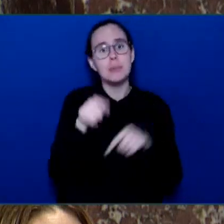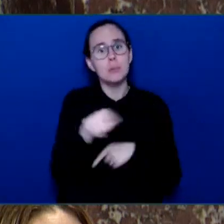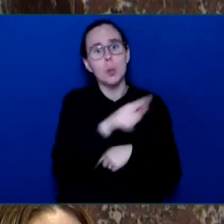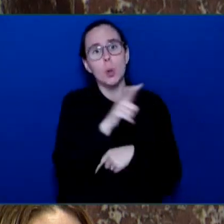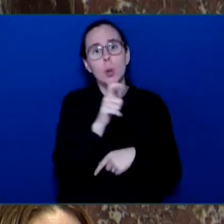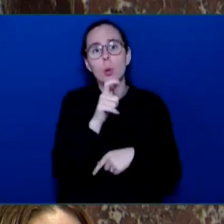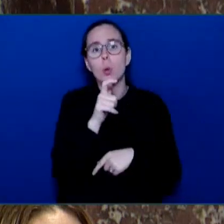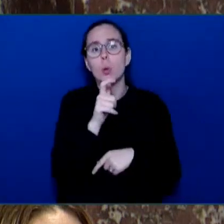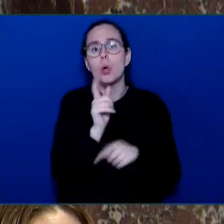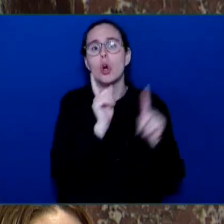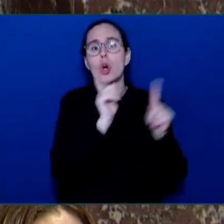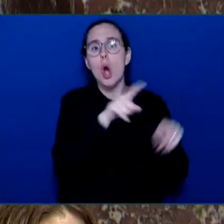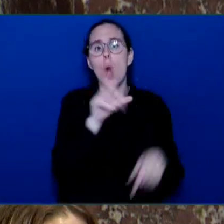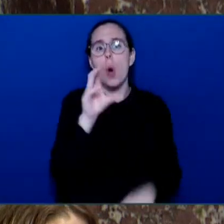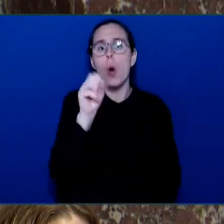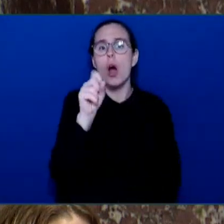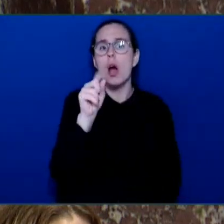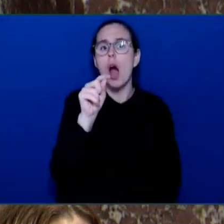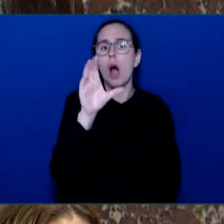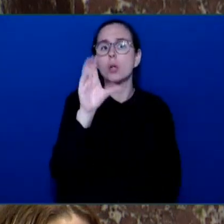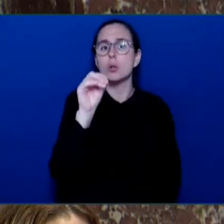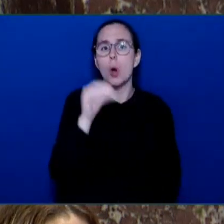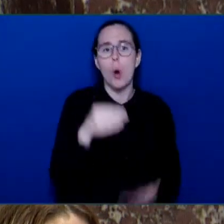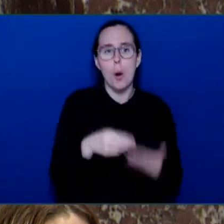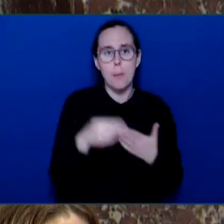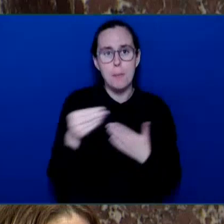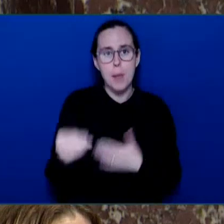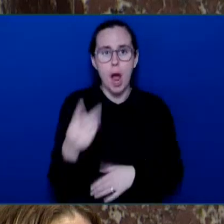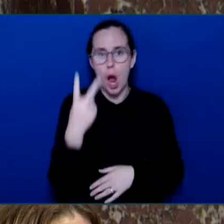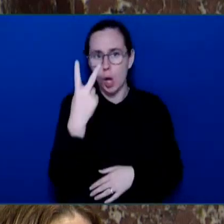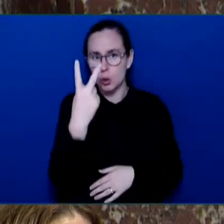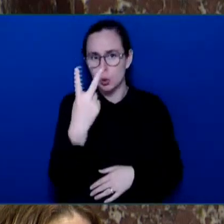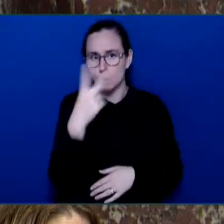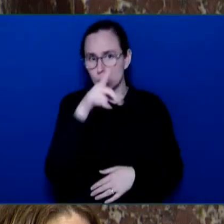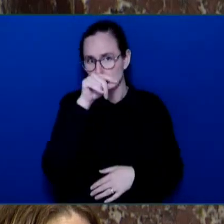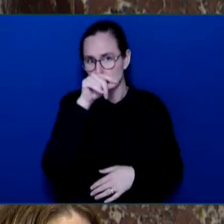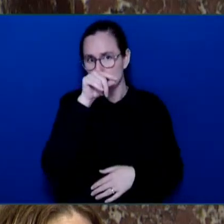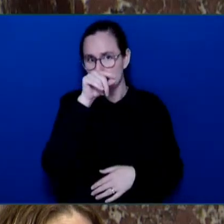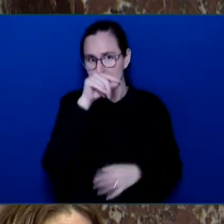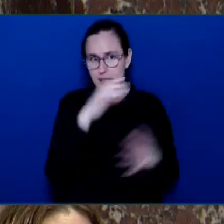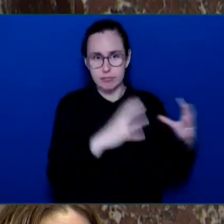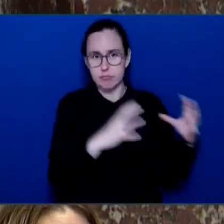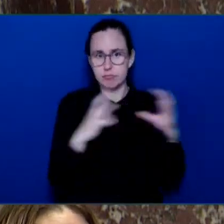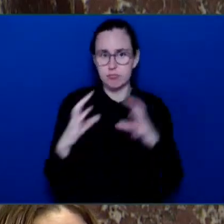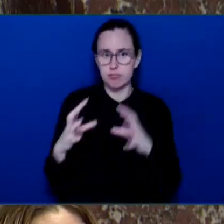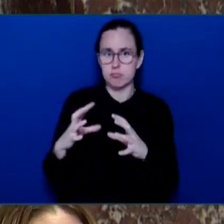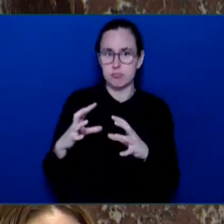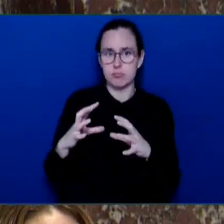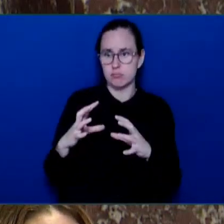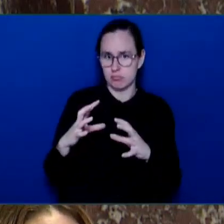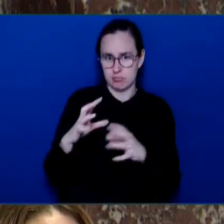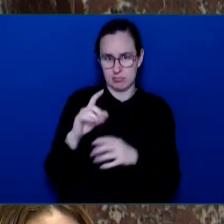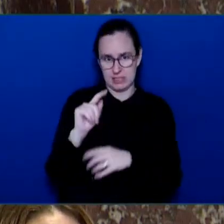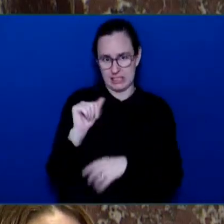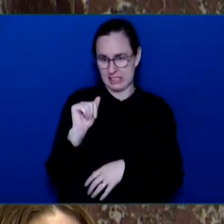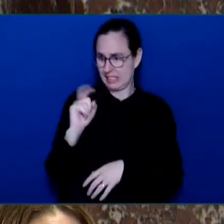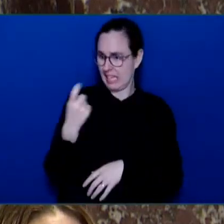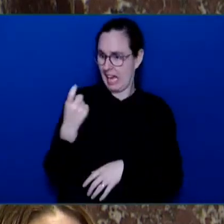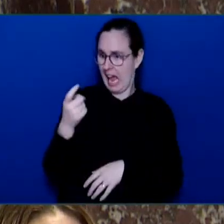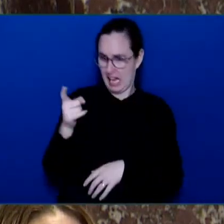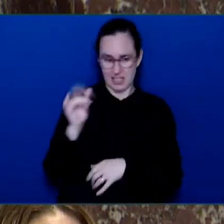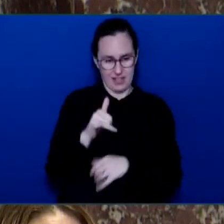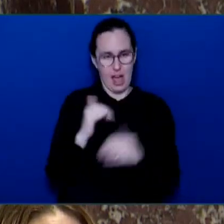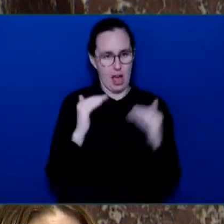chickens. Hundreds of thousands of British Columbians are struggling just to put food on the table. They're struggling with the difference between being